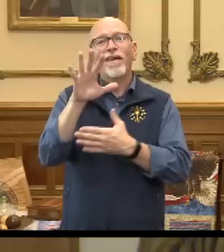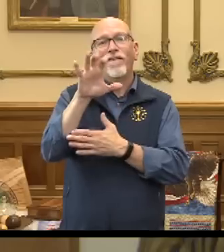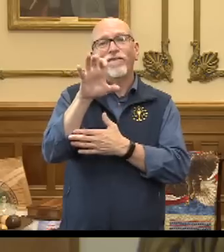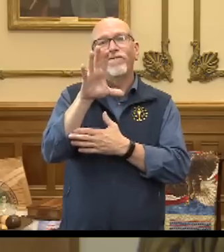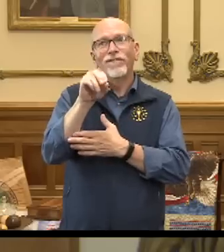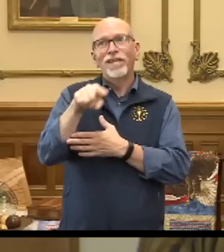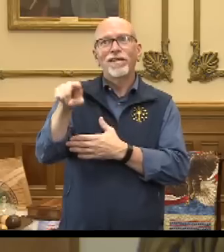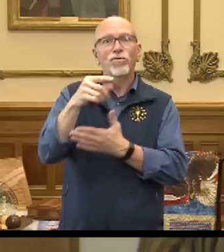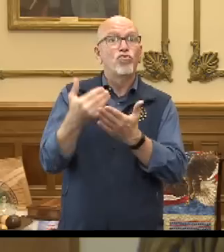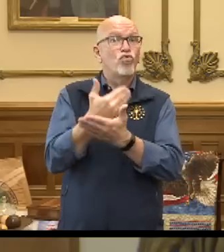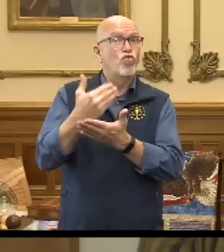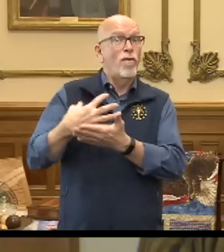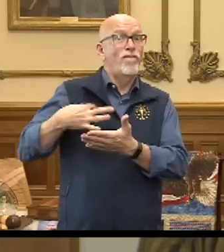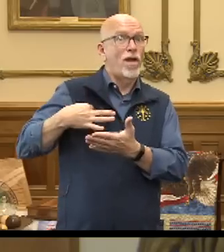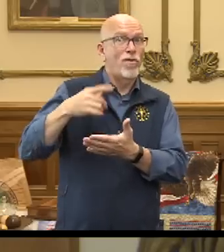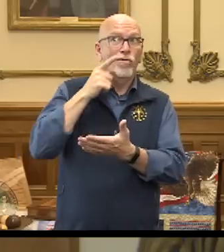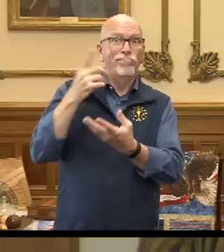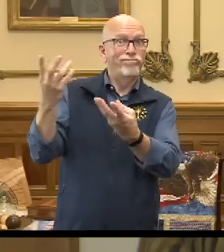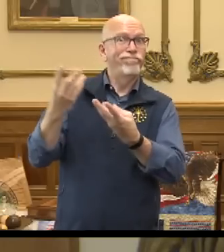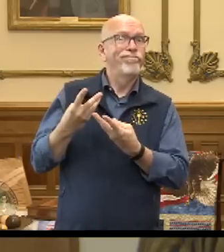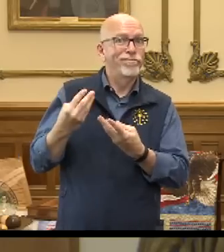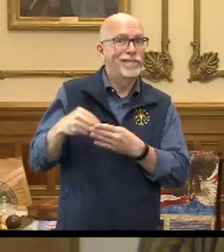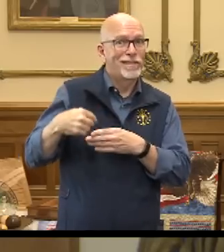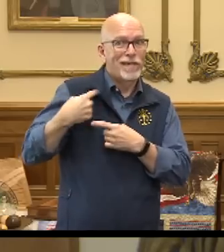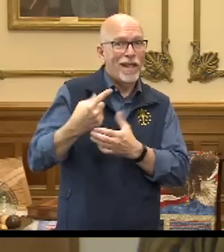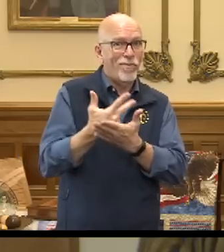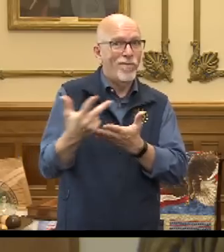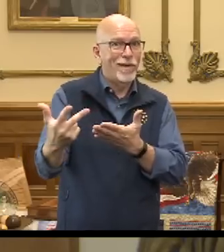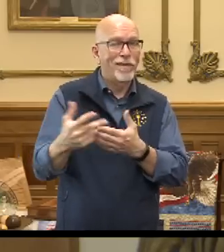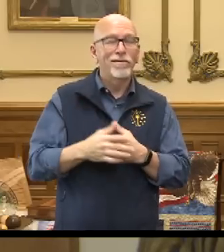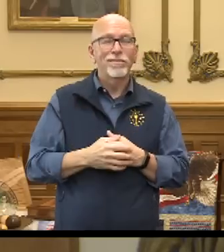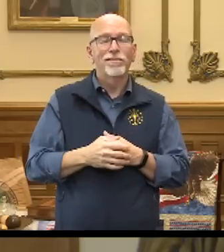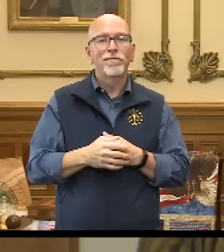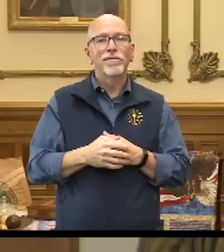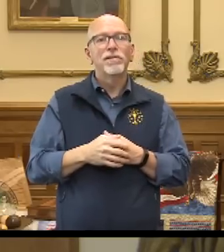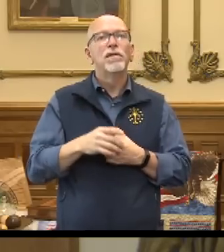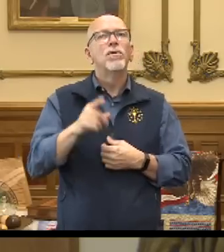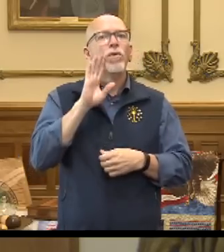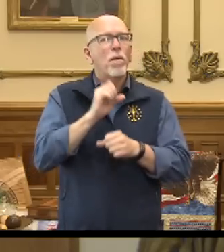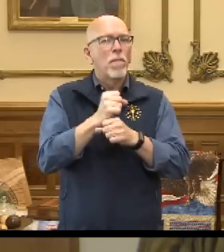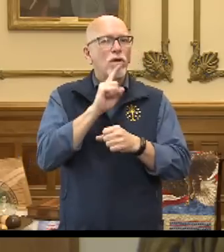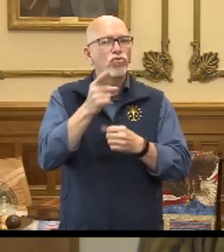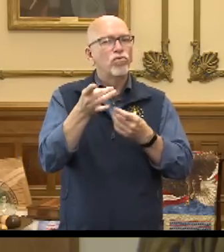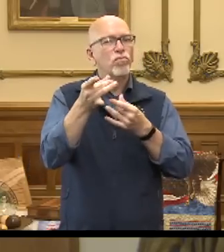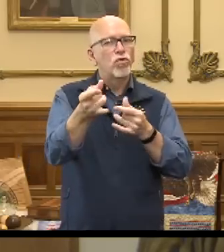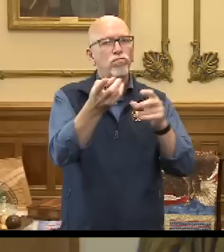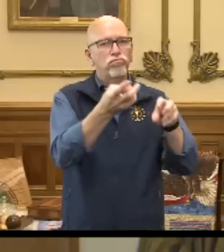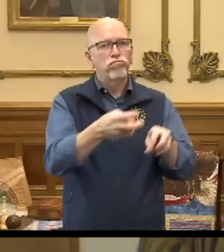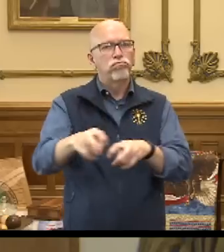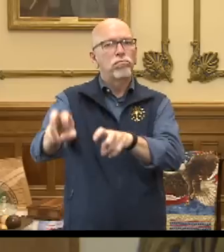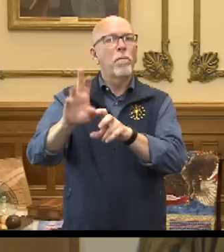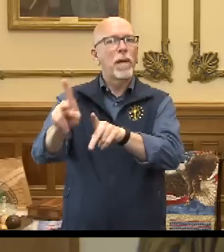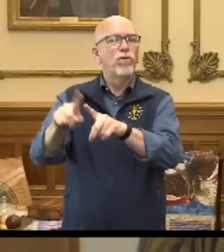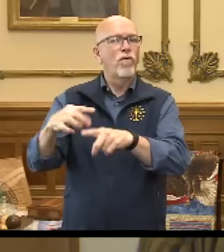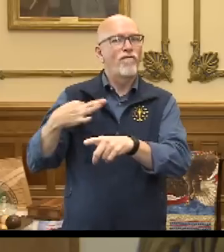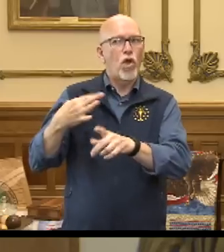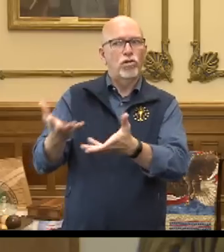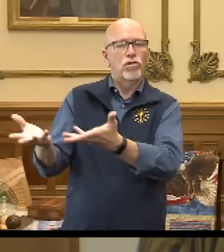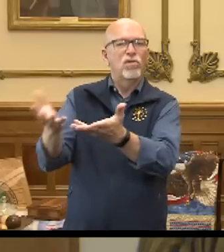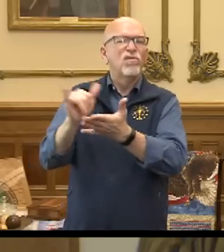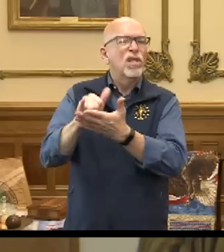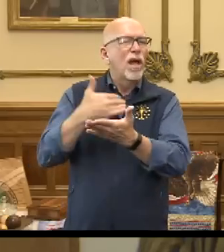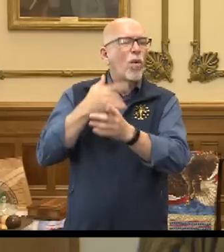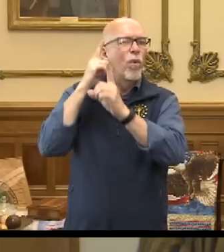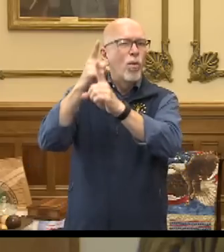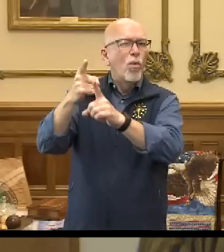new volunteers that we've recruited in just the last 3 weeks. And they will ensure a smooth transition back to volunteer service, which was the eventual goal